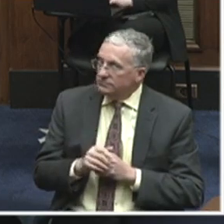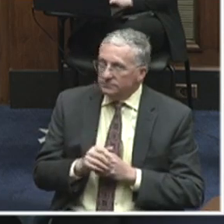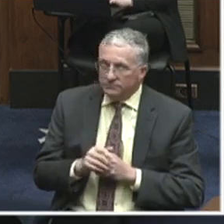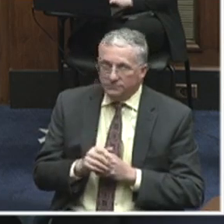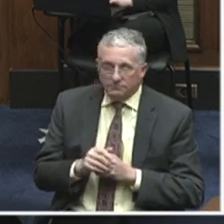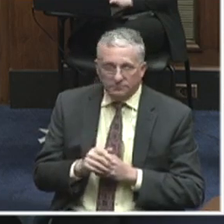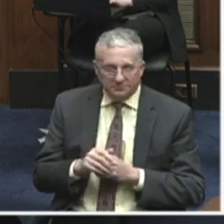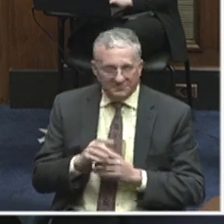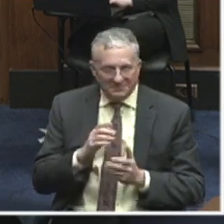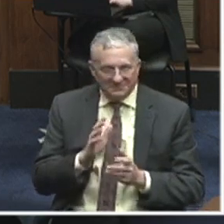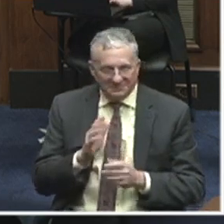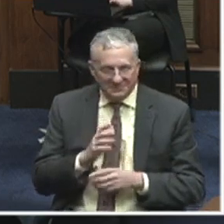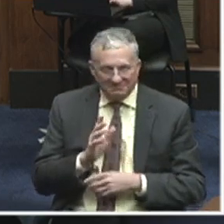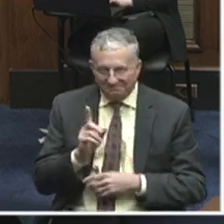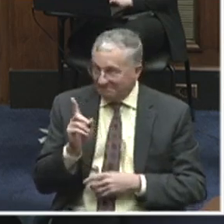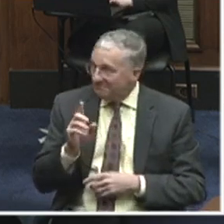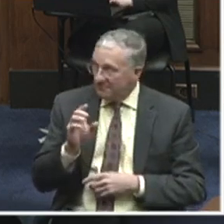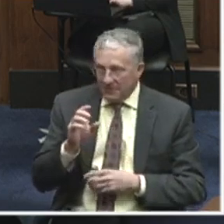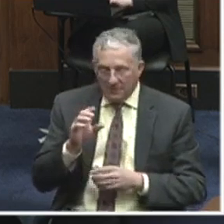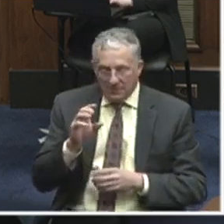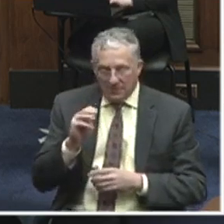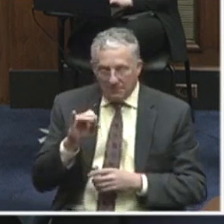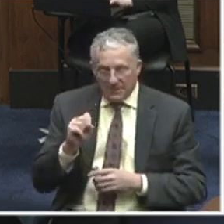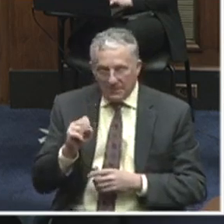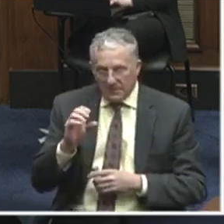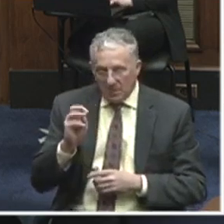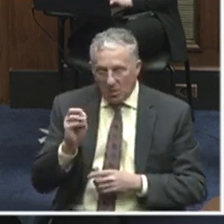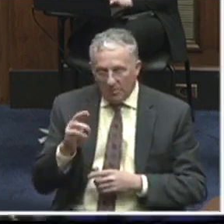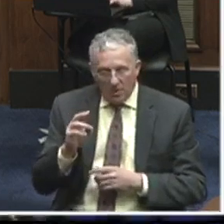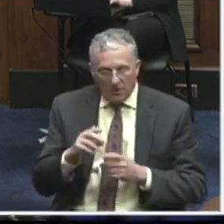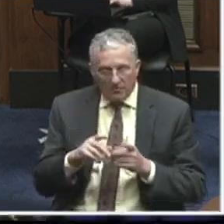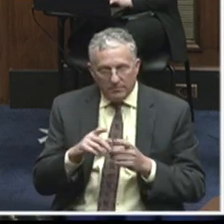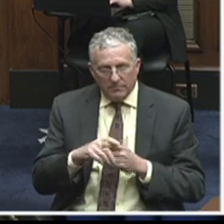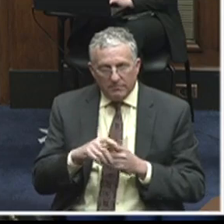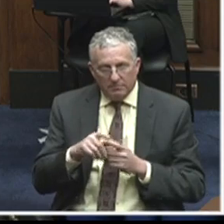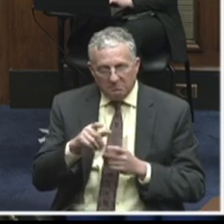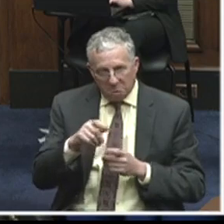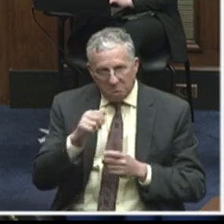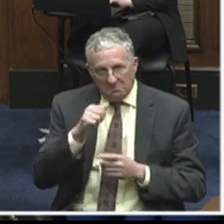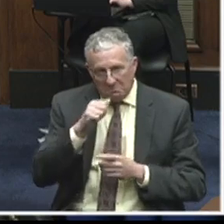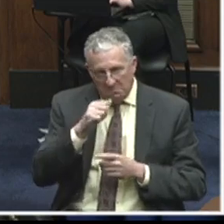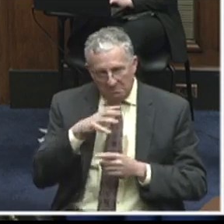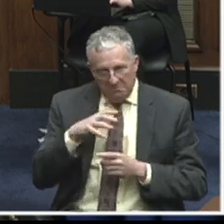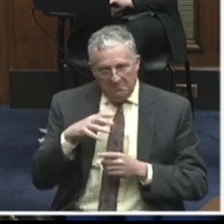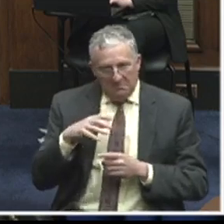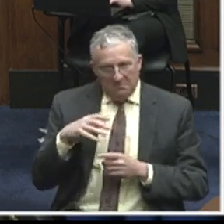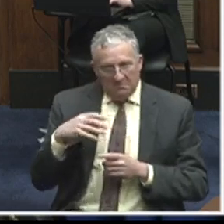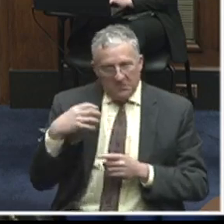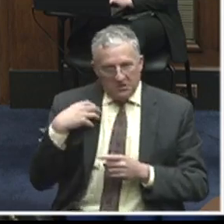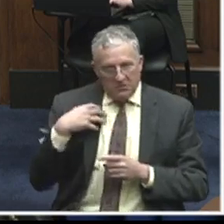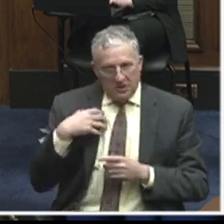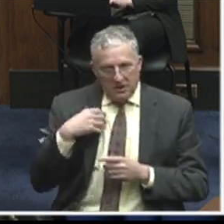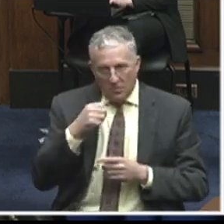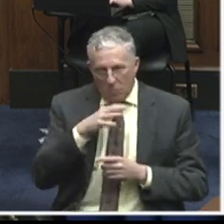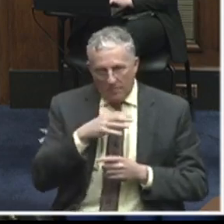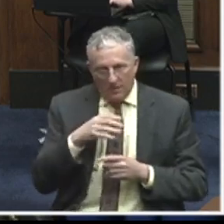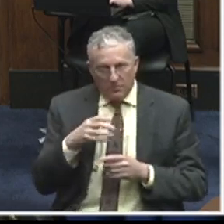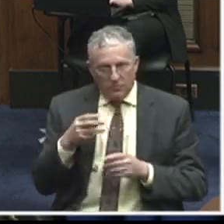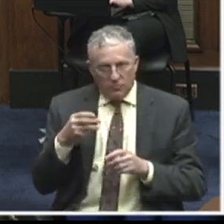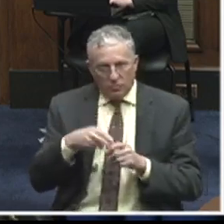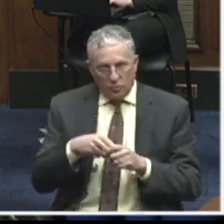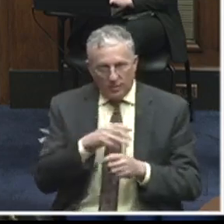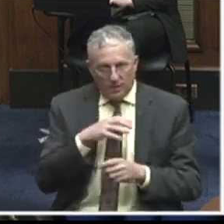My apologies. Thank you, Madam Chairwoman, for having me on your committee today, and thank you to all of our